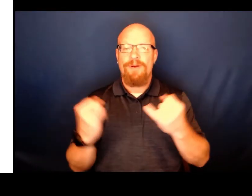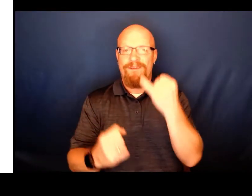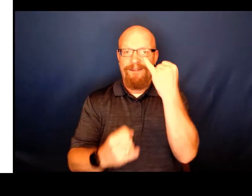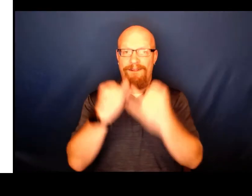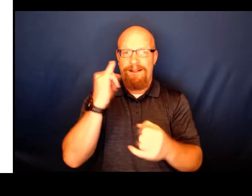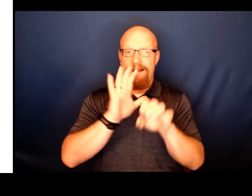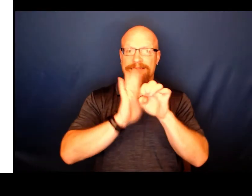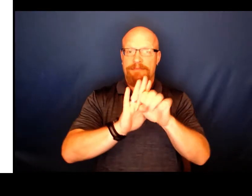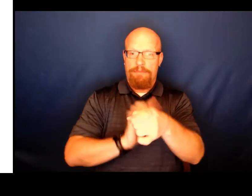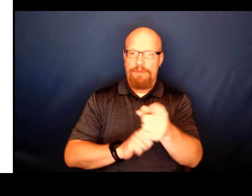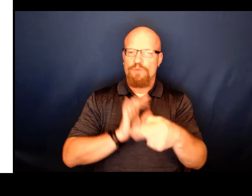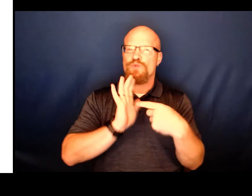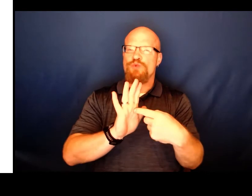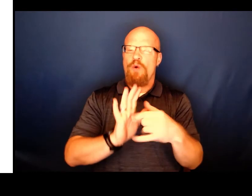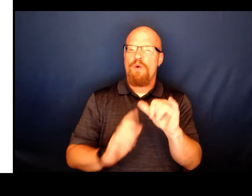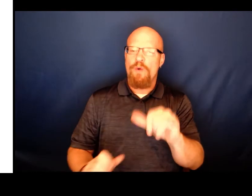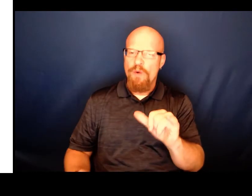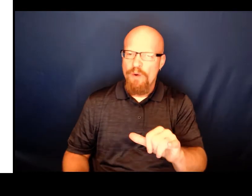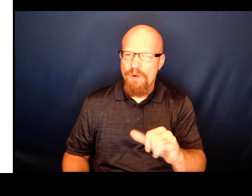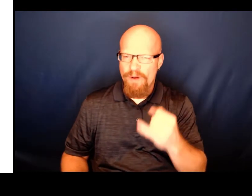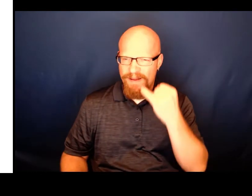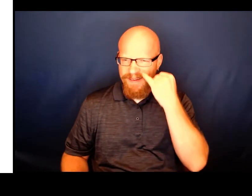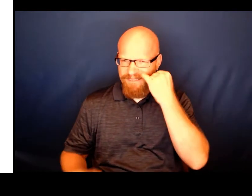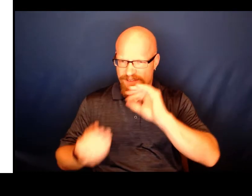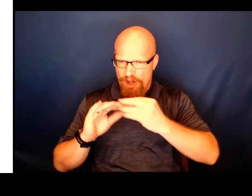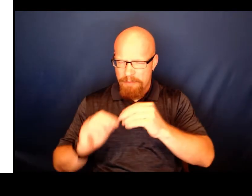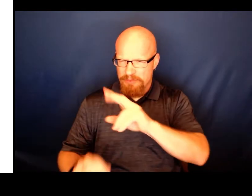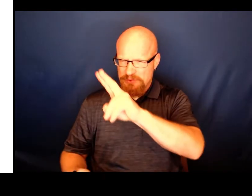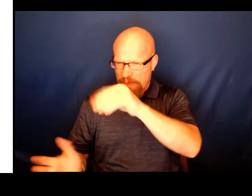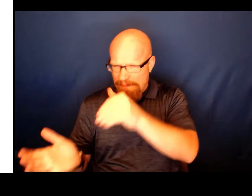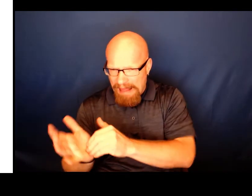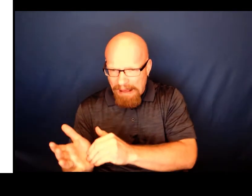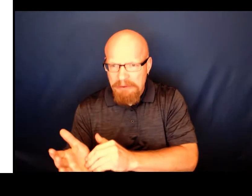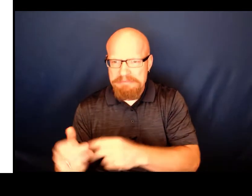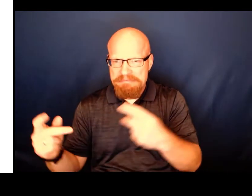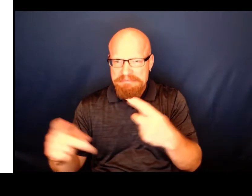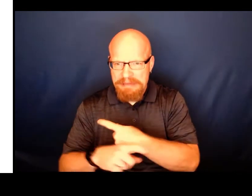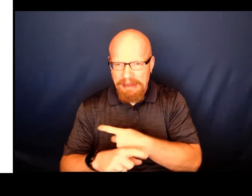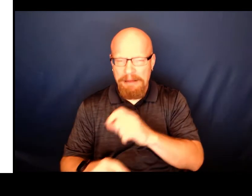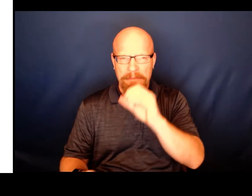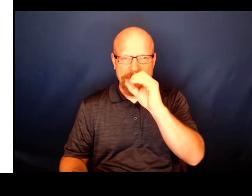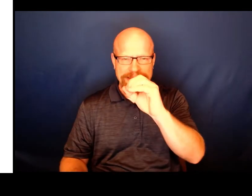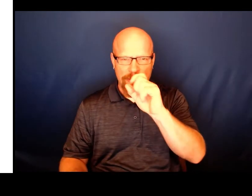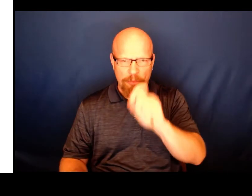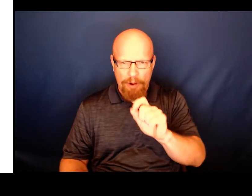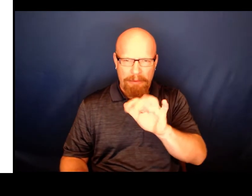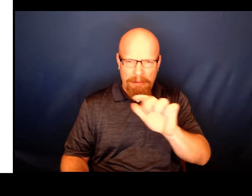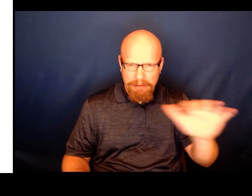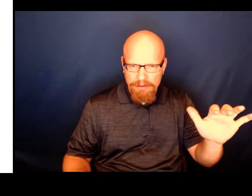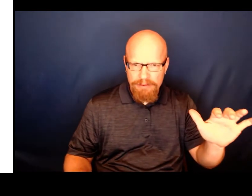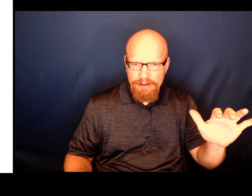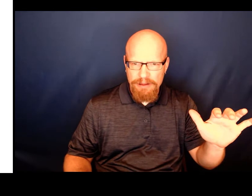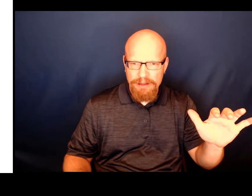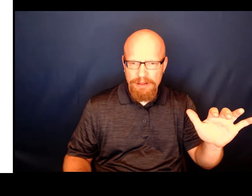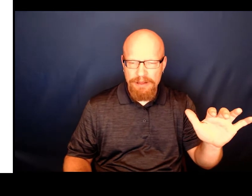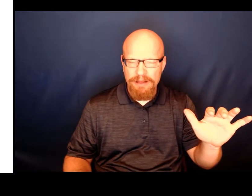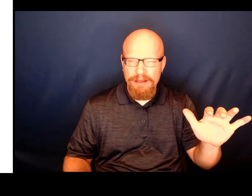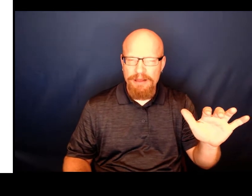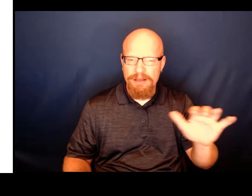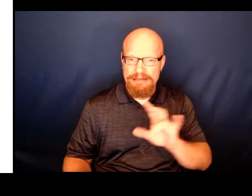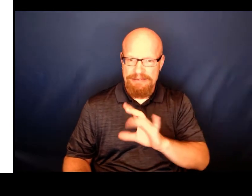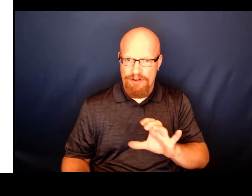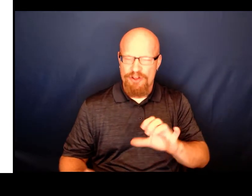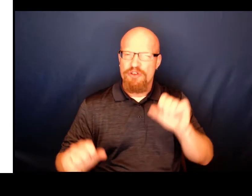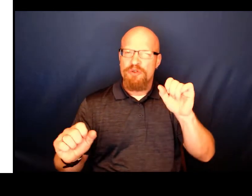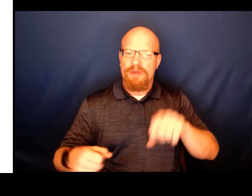Now, our third example has already worked out for us. If we have large numbers like 2,000 times